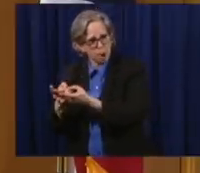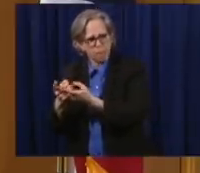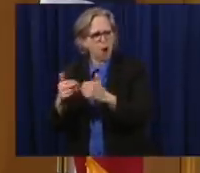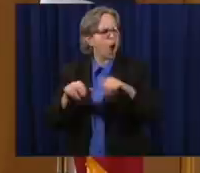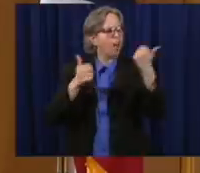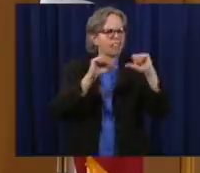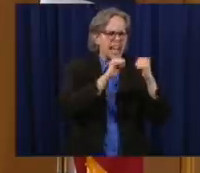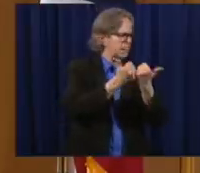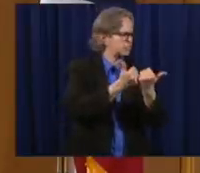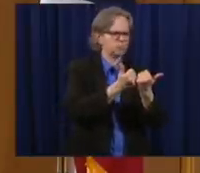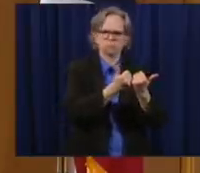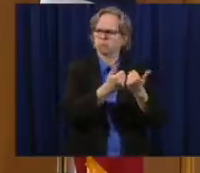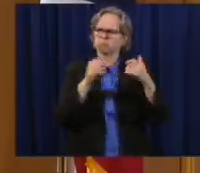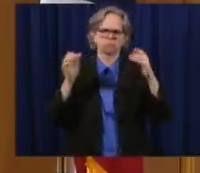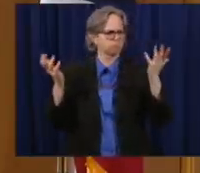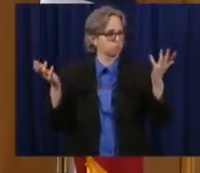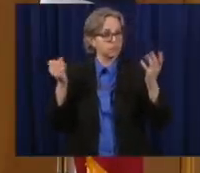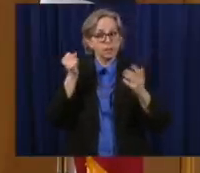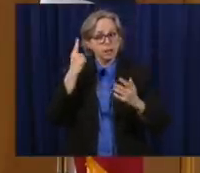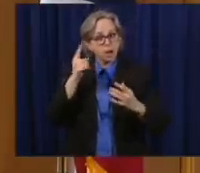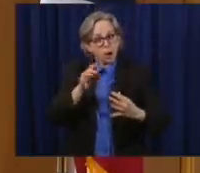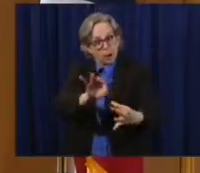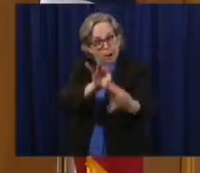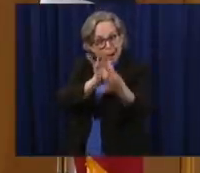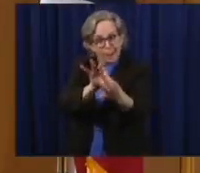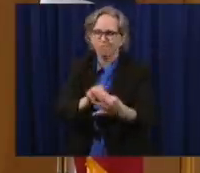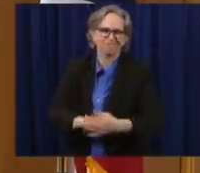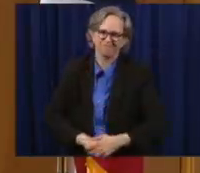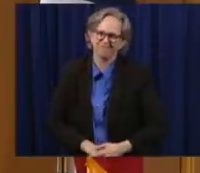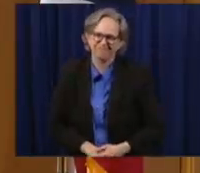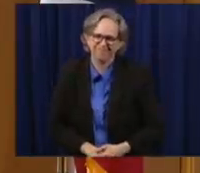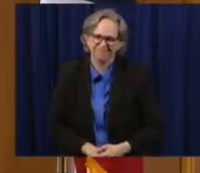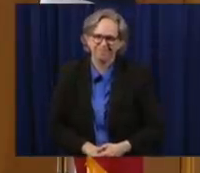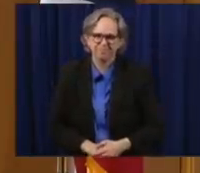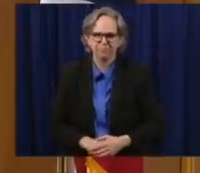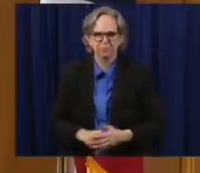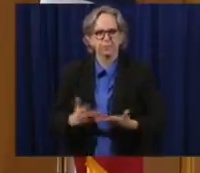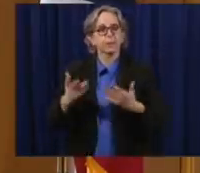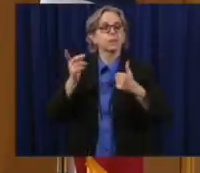there where we need to be yet. So that's one. Two,